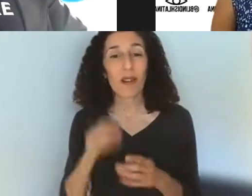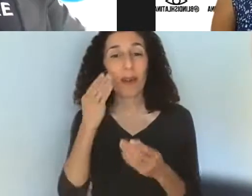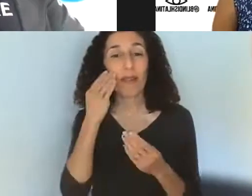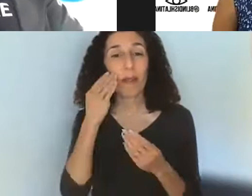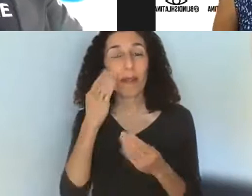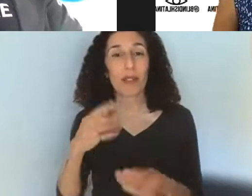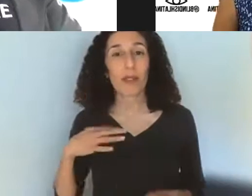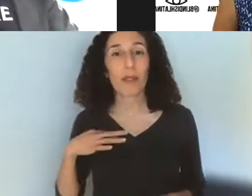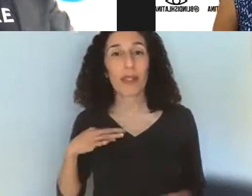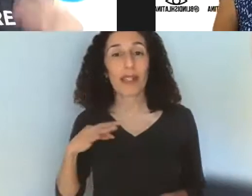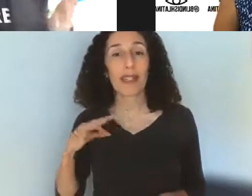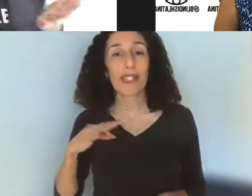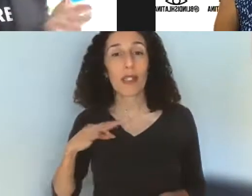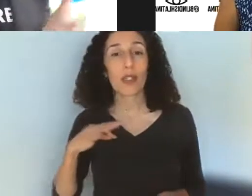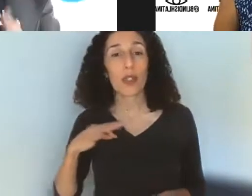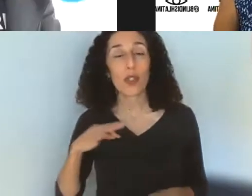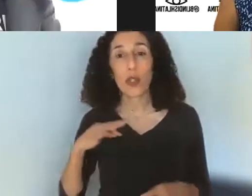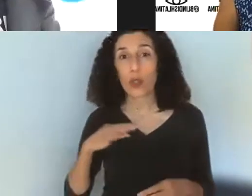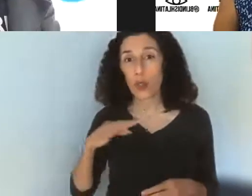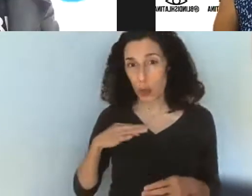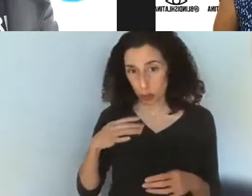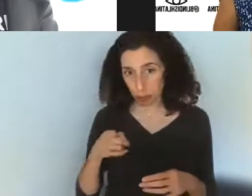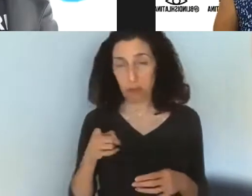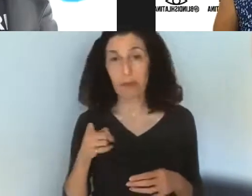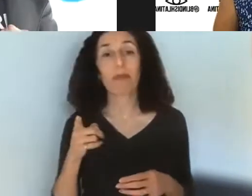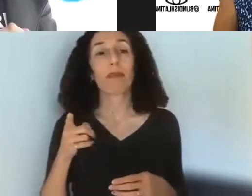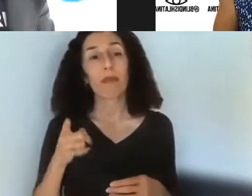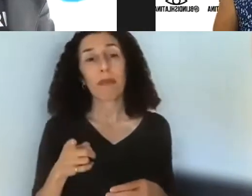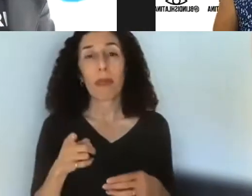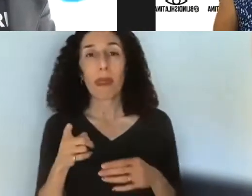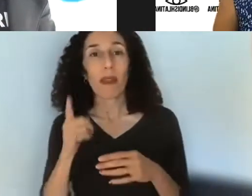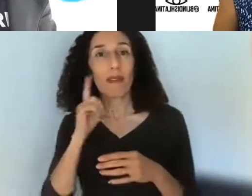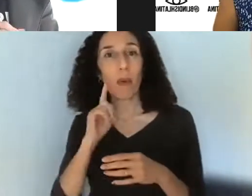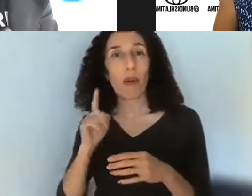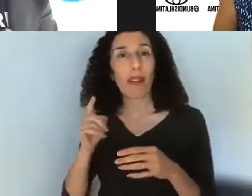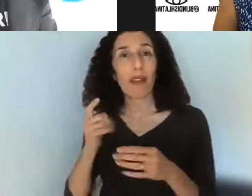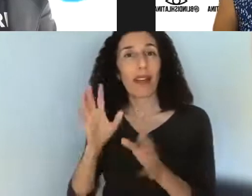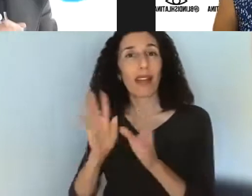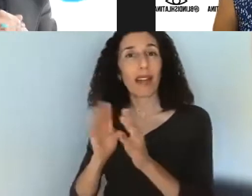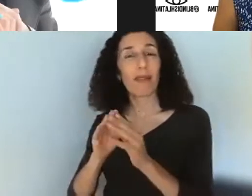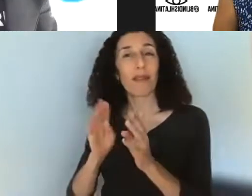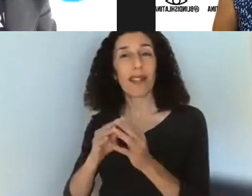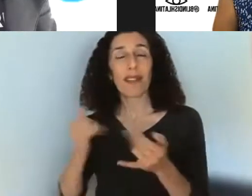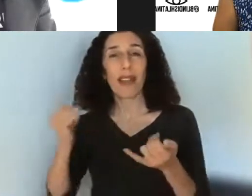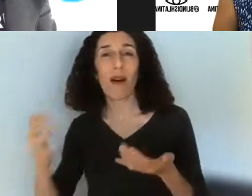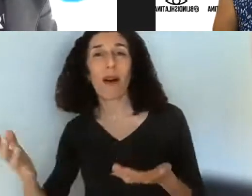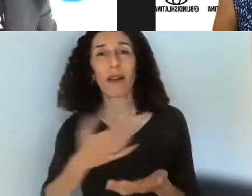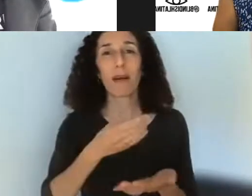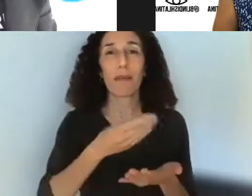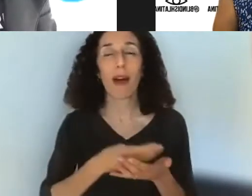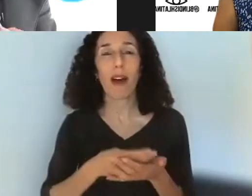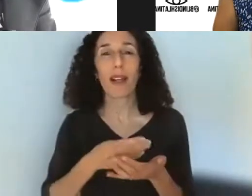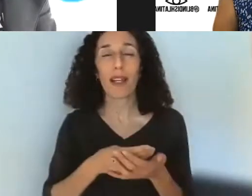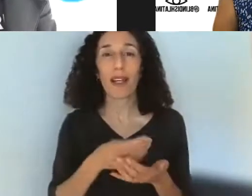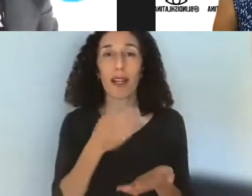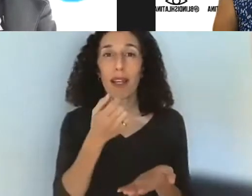future is accessible. All of the funding that we're doing is going to be for the conference that we are hosting this summer for the